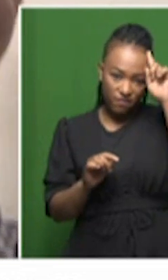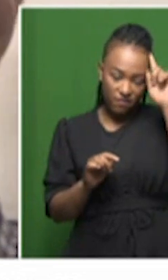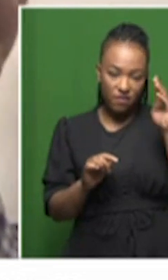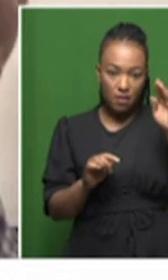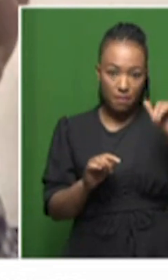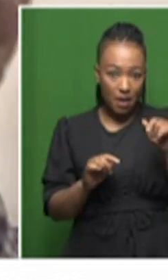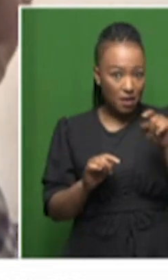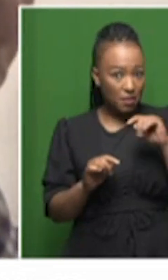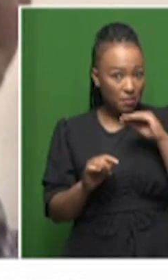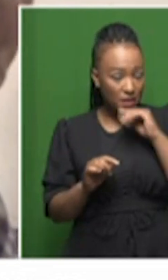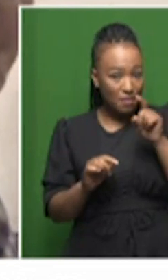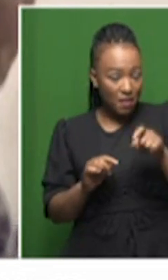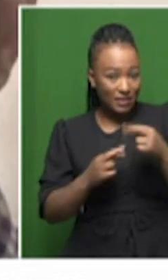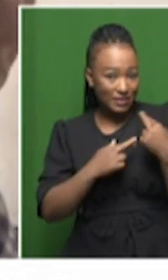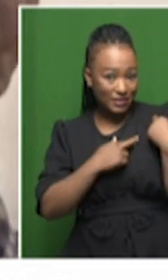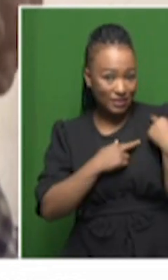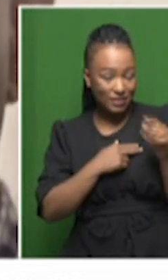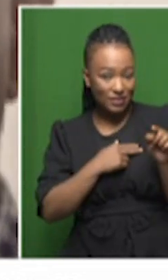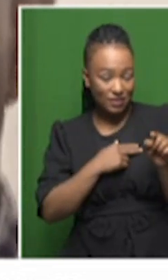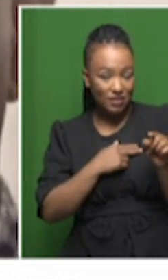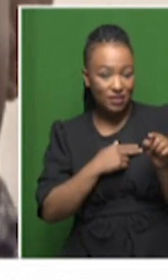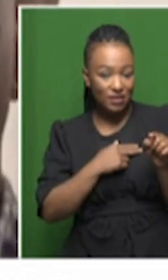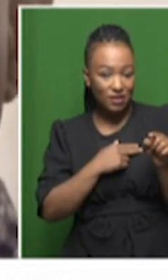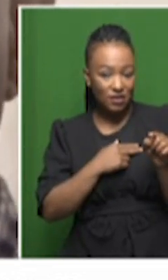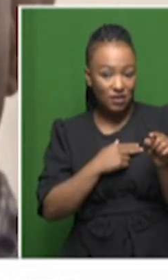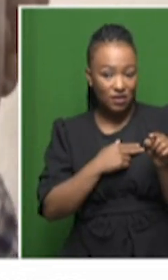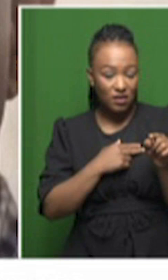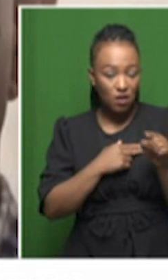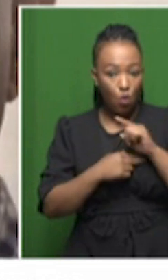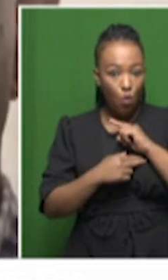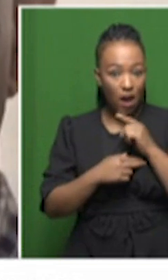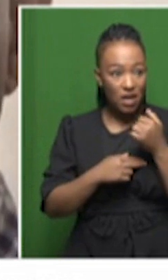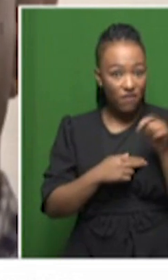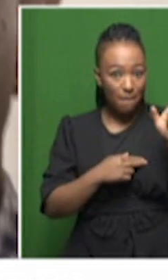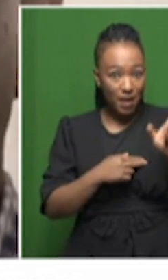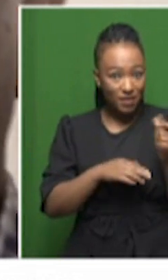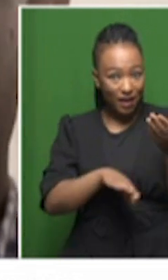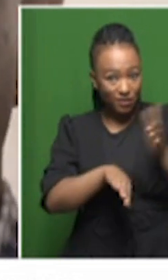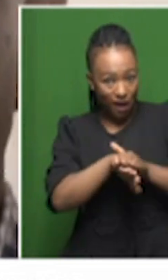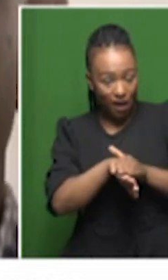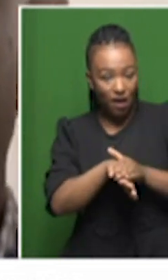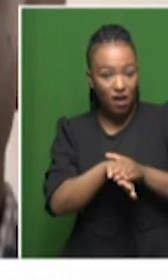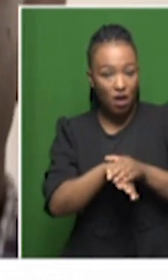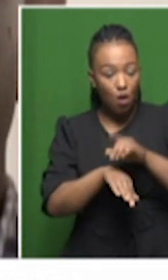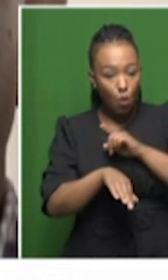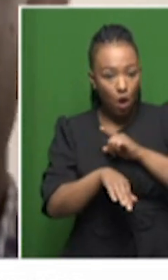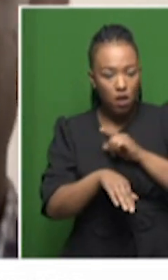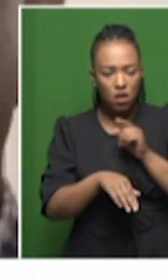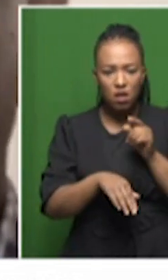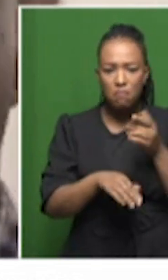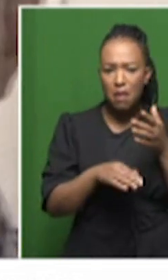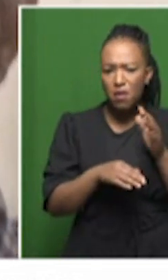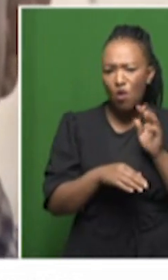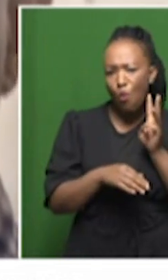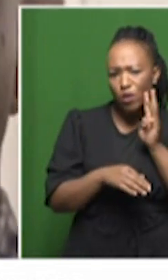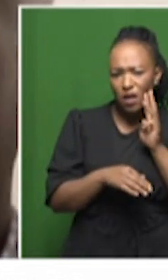held responsible for this particular death, if that proves to have been caused by this